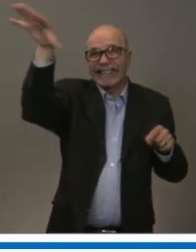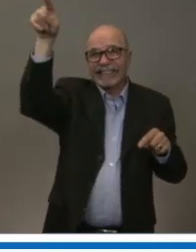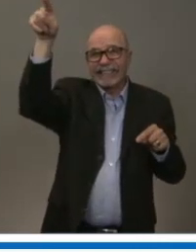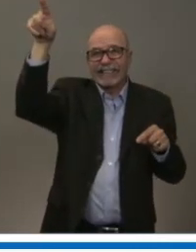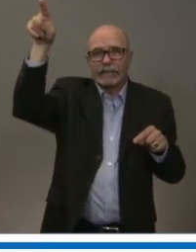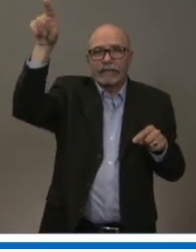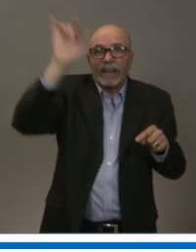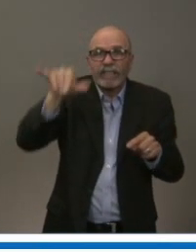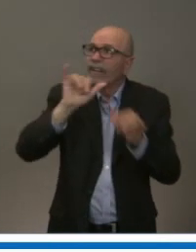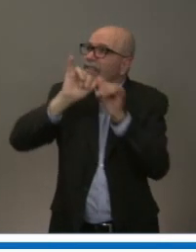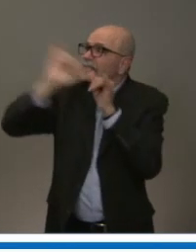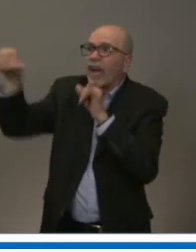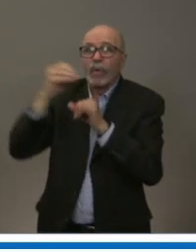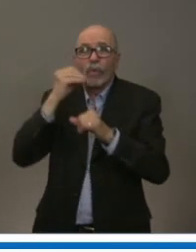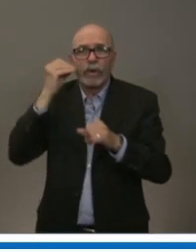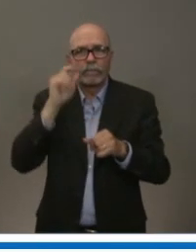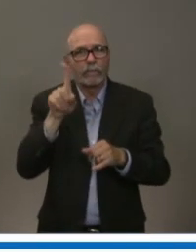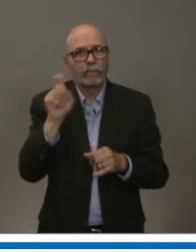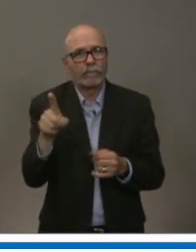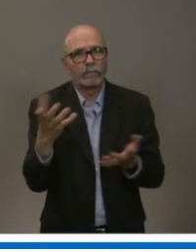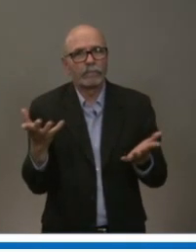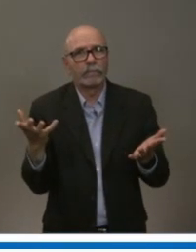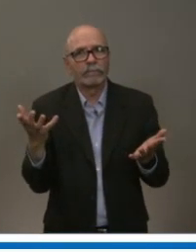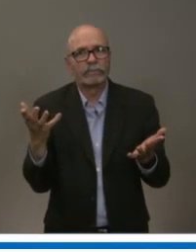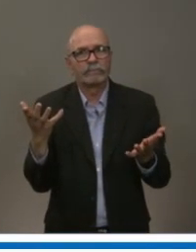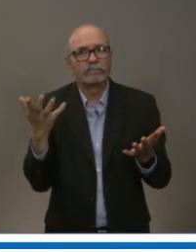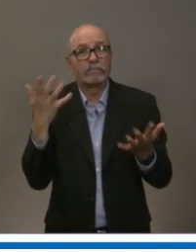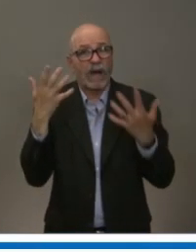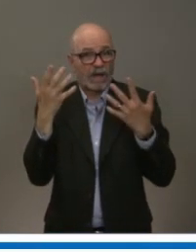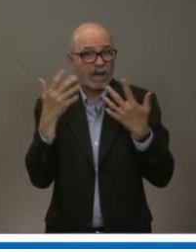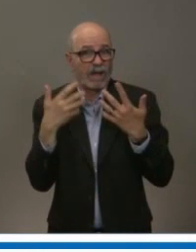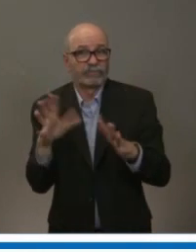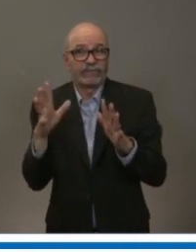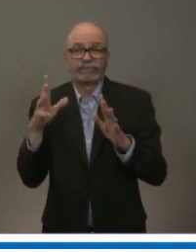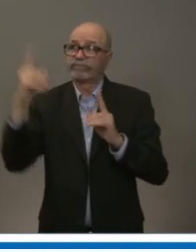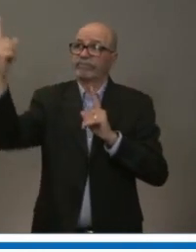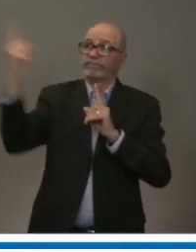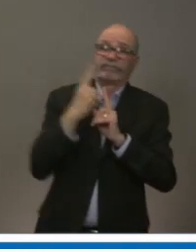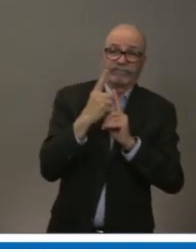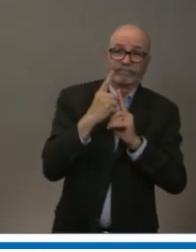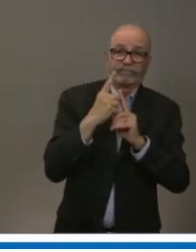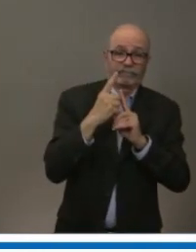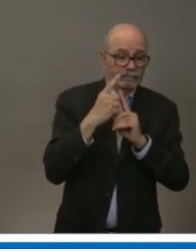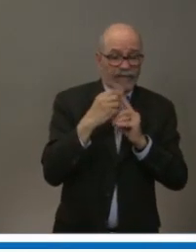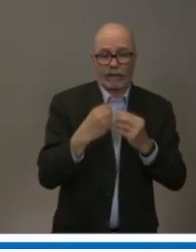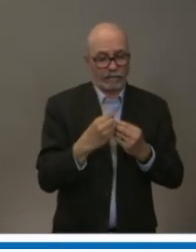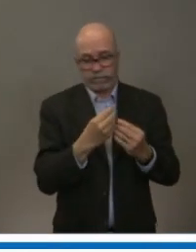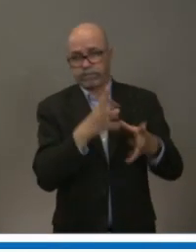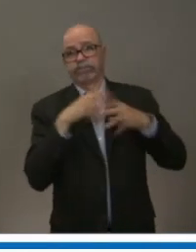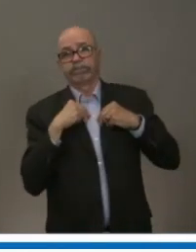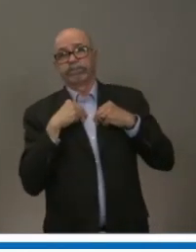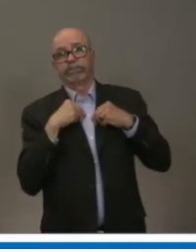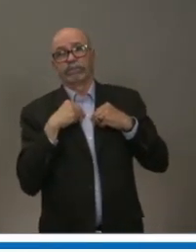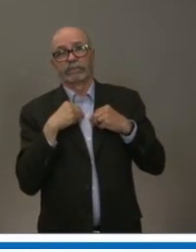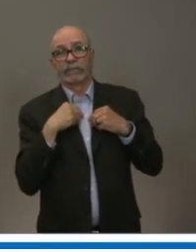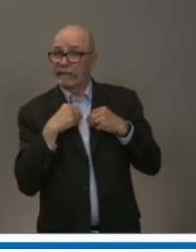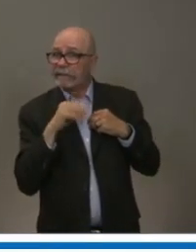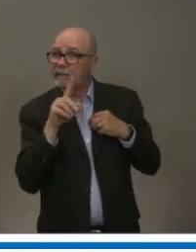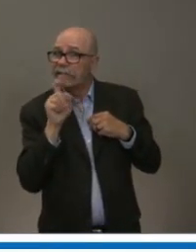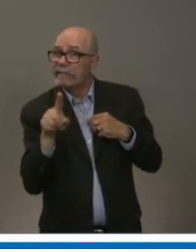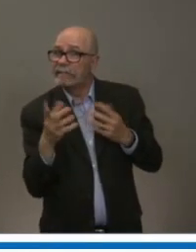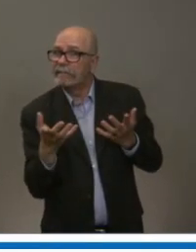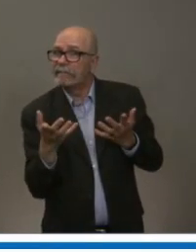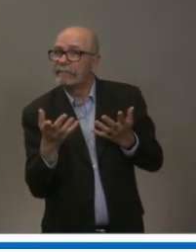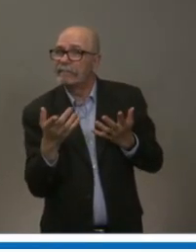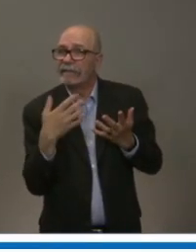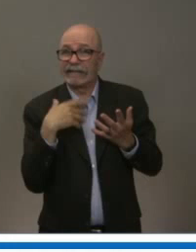of potentially coming in contact with COVID. I'm wondering two things. I'm wondering, number one, what the effect of taking that many people out of the